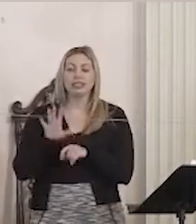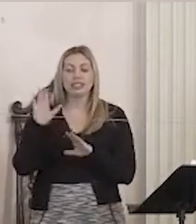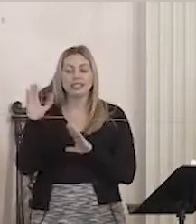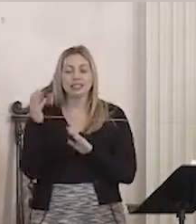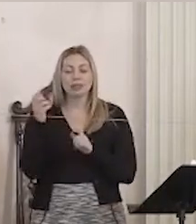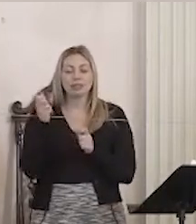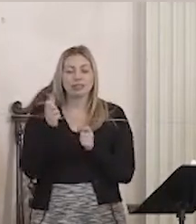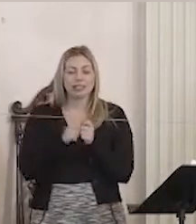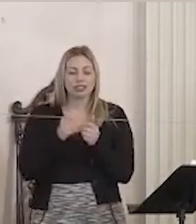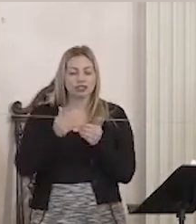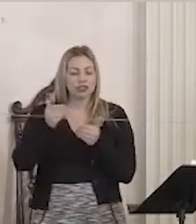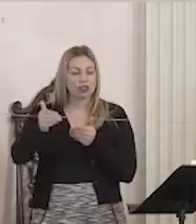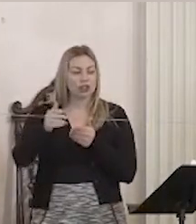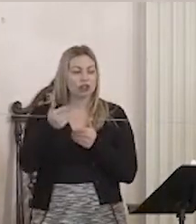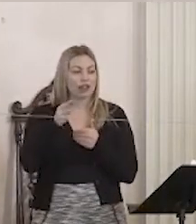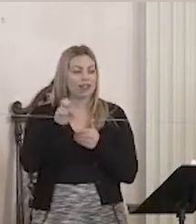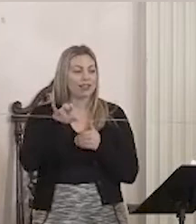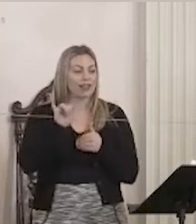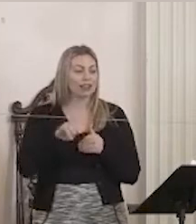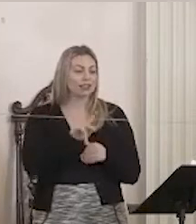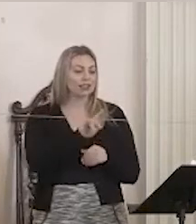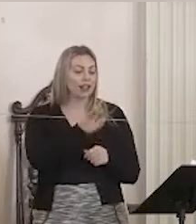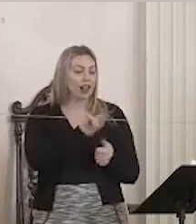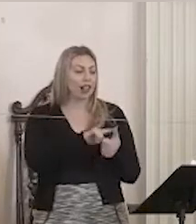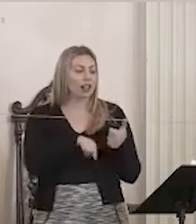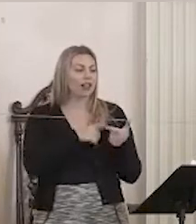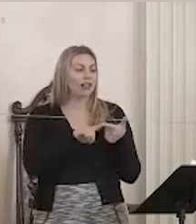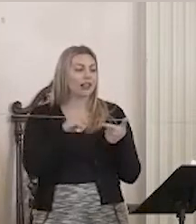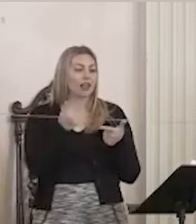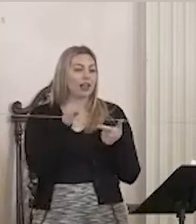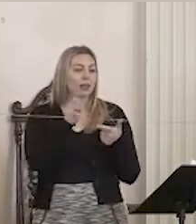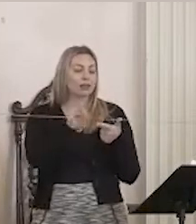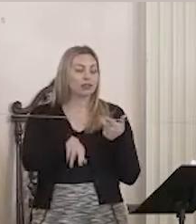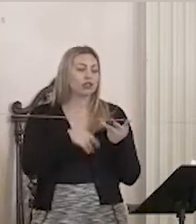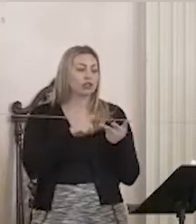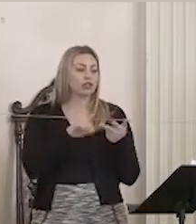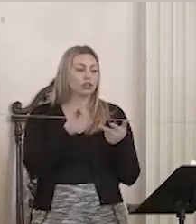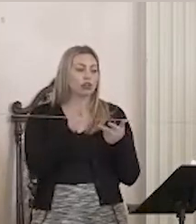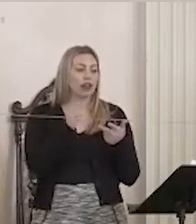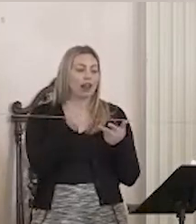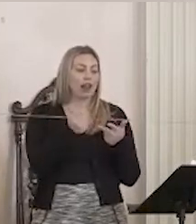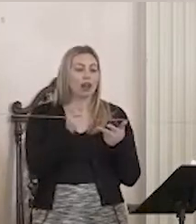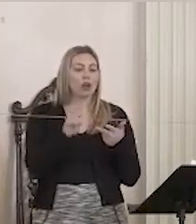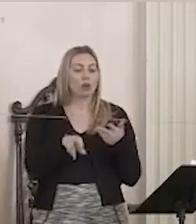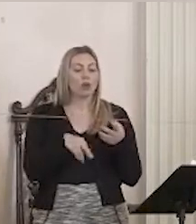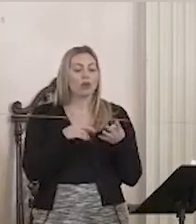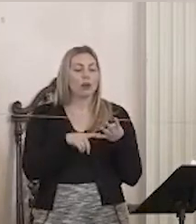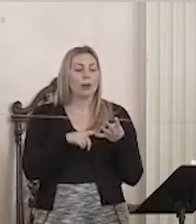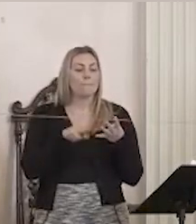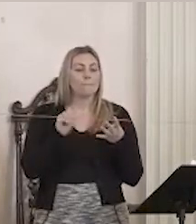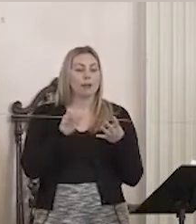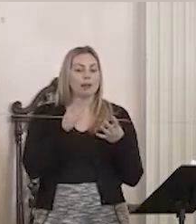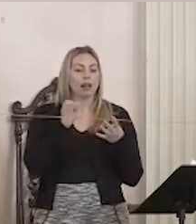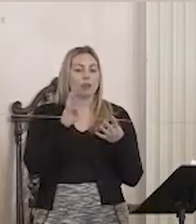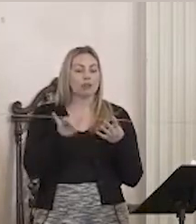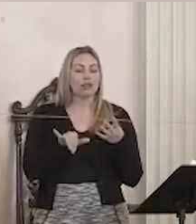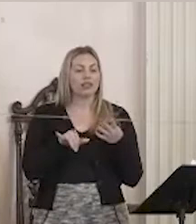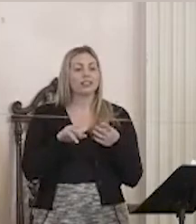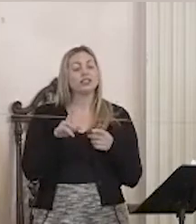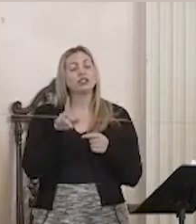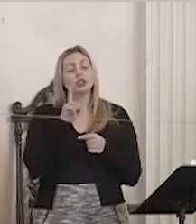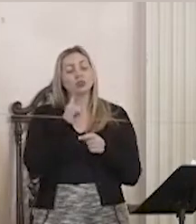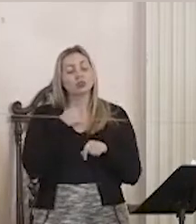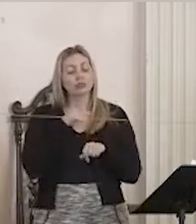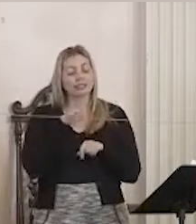other grave is a Kyle, or a Gilbert, or a Craig, or a William, or a Montgomery, the county. As kids, we